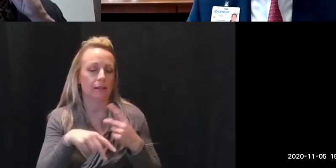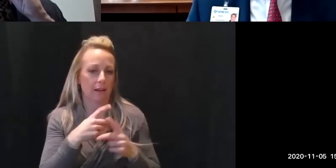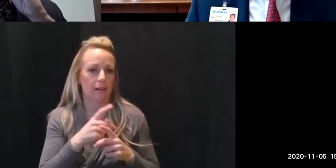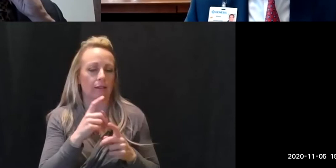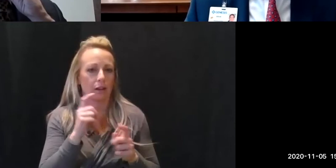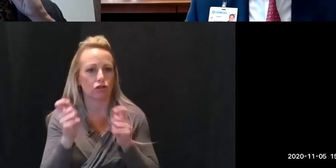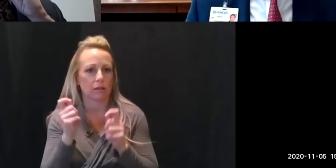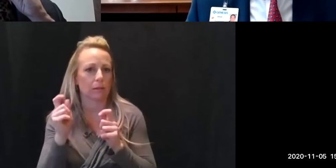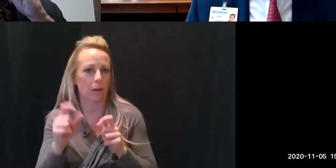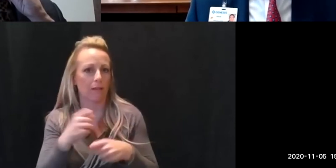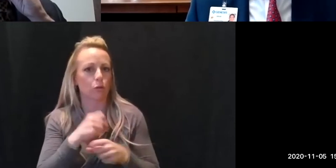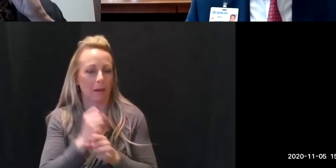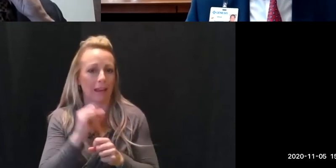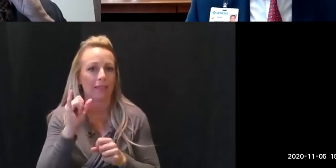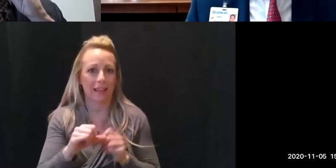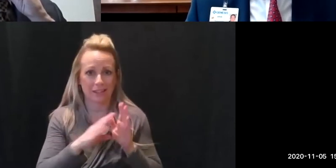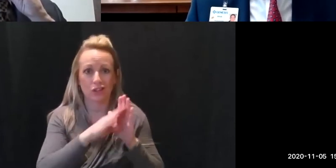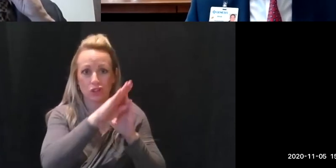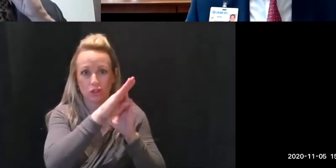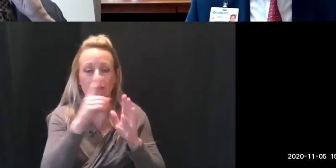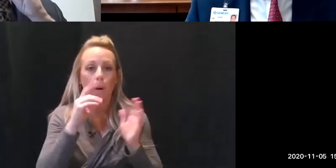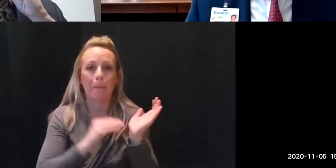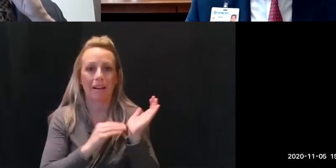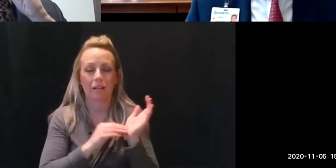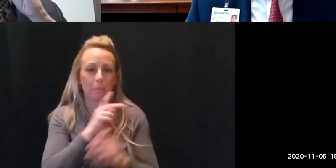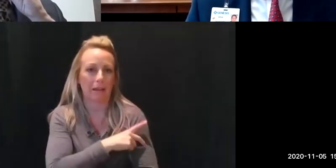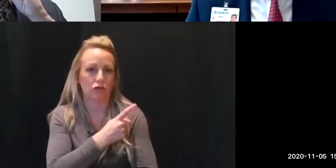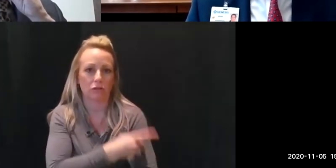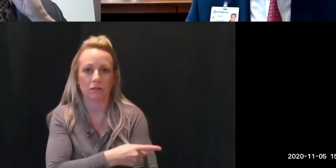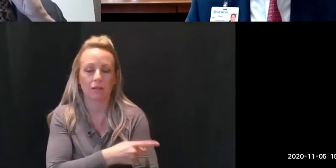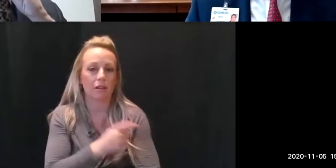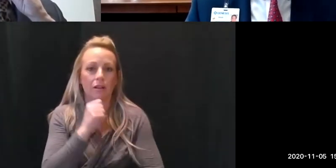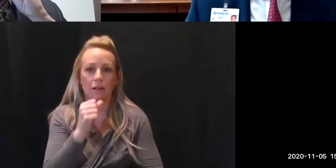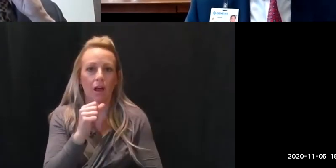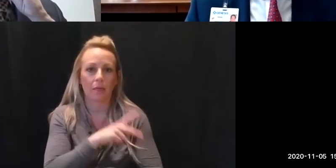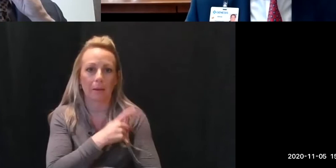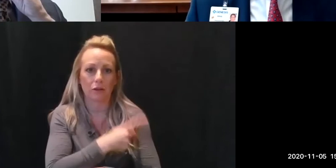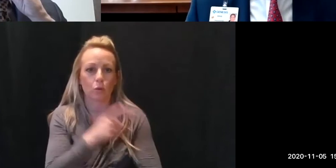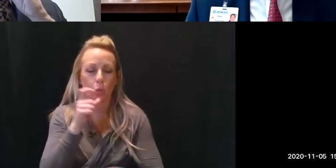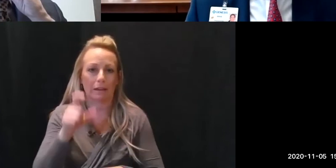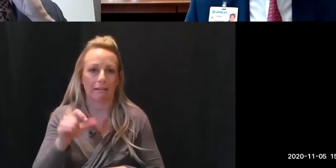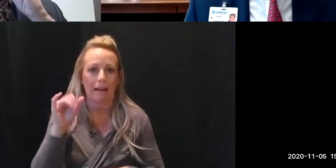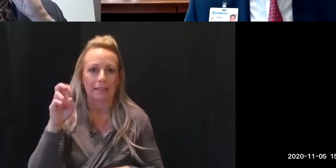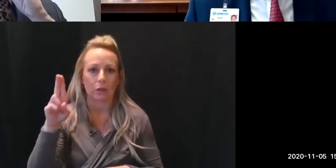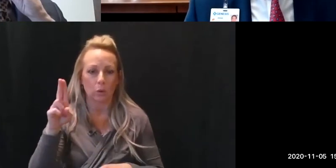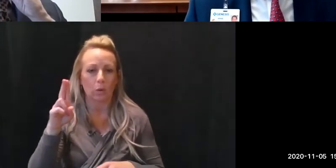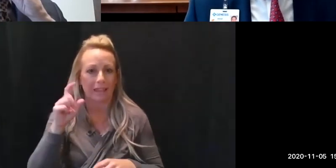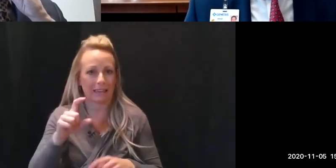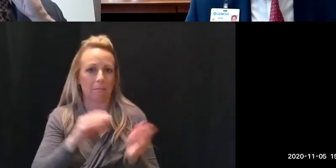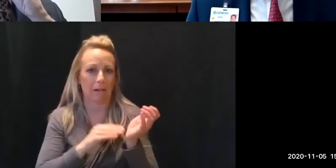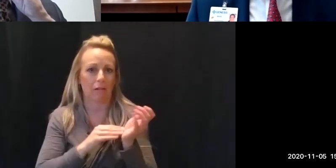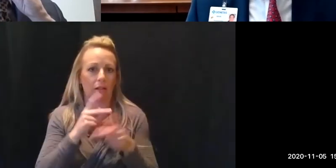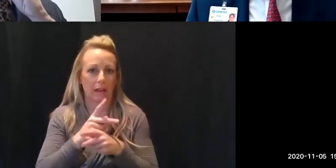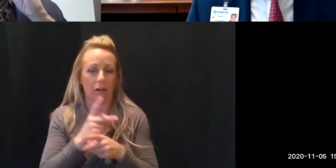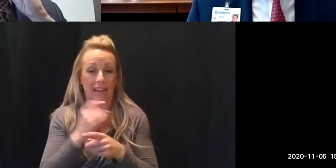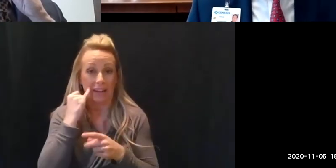right now, is in medical patients, not patients that need the ICU care. And if we're out of ICU